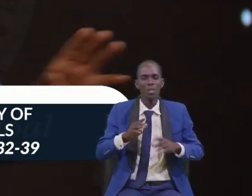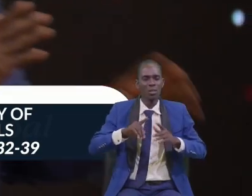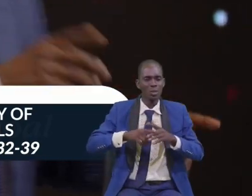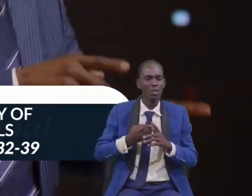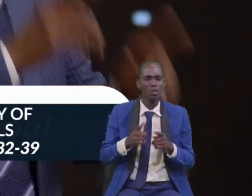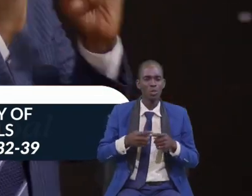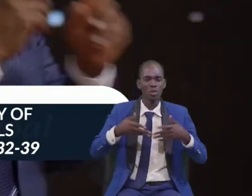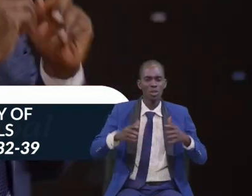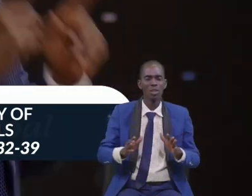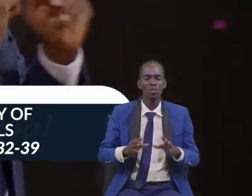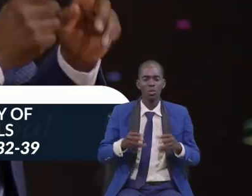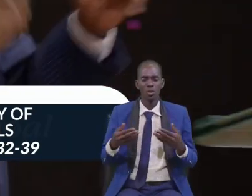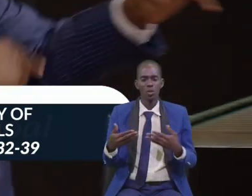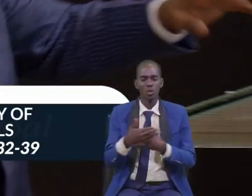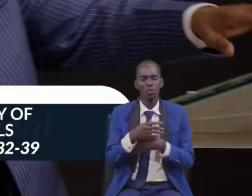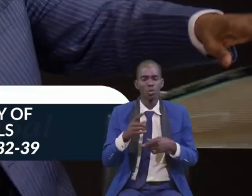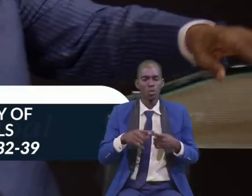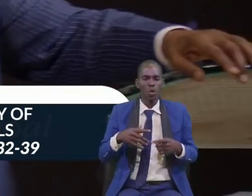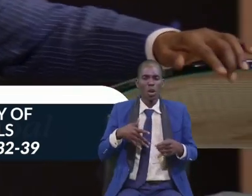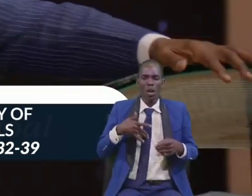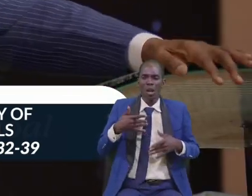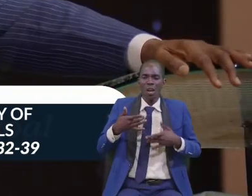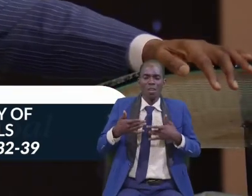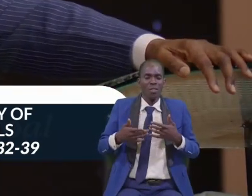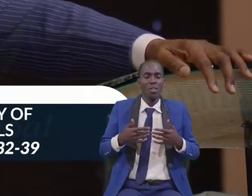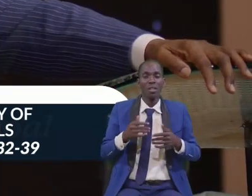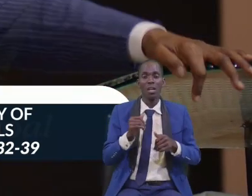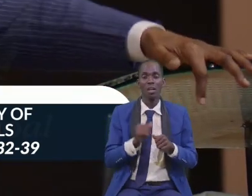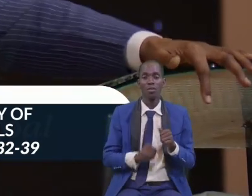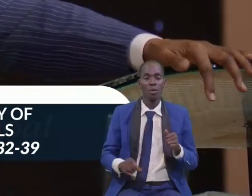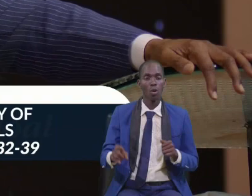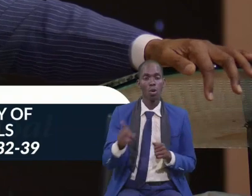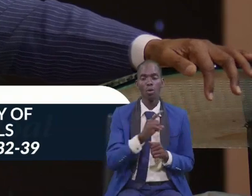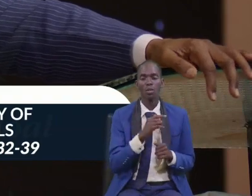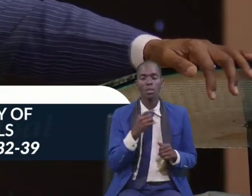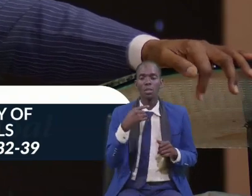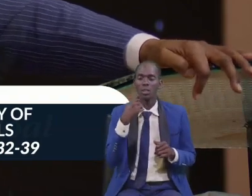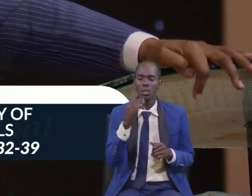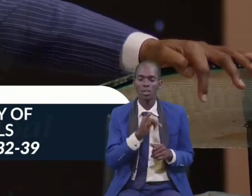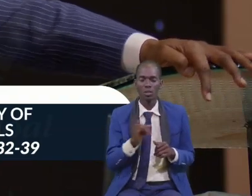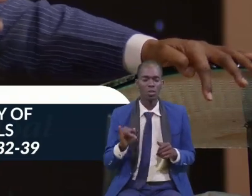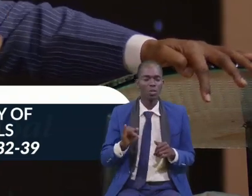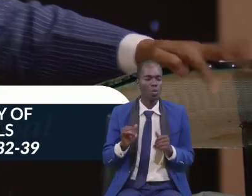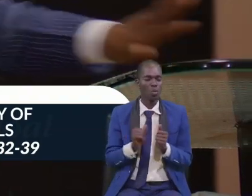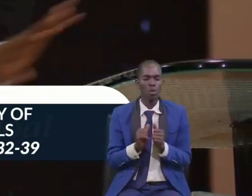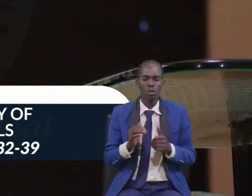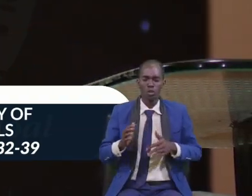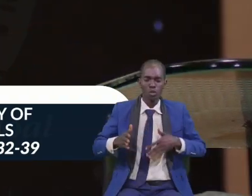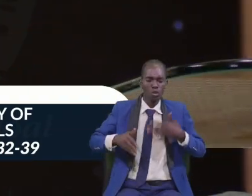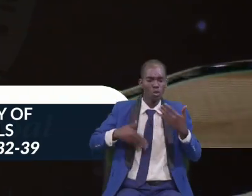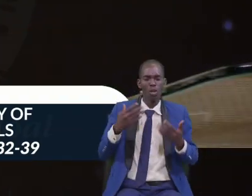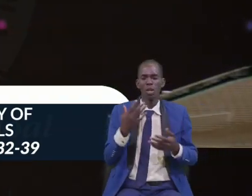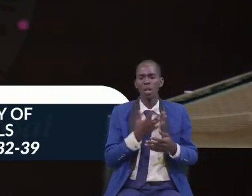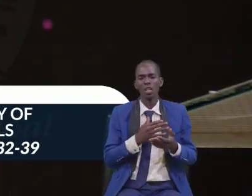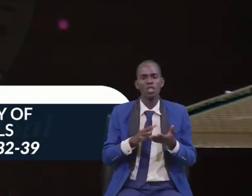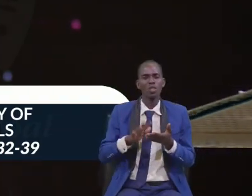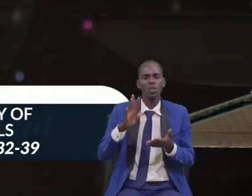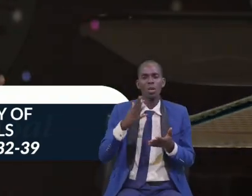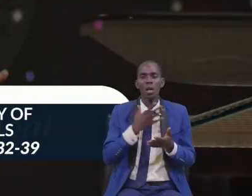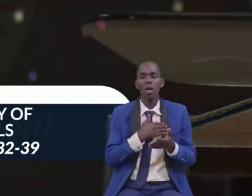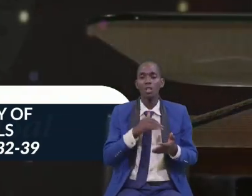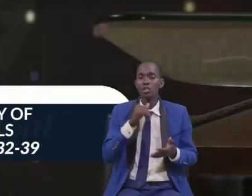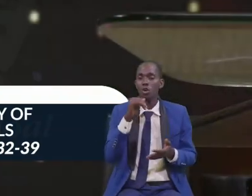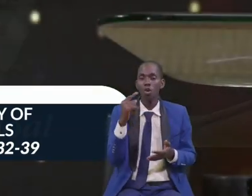It says all of them telling us with joy, we rejoice and we glory. It says, and not only